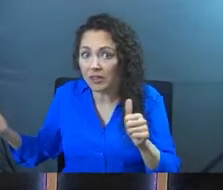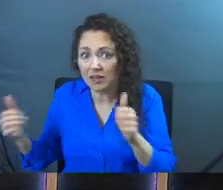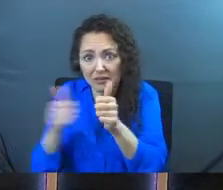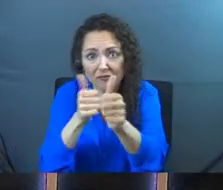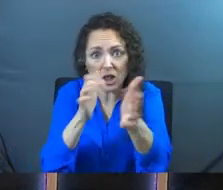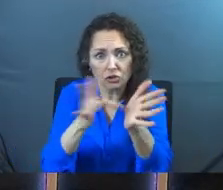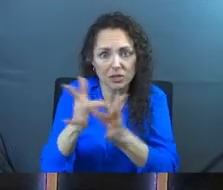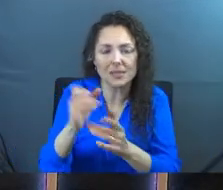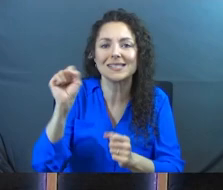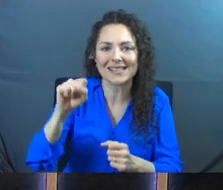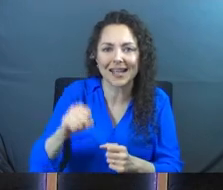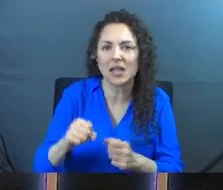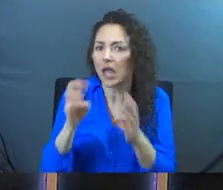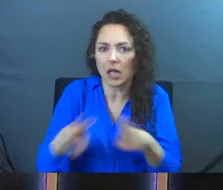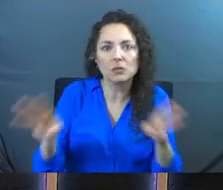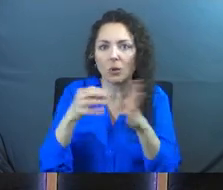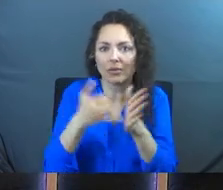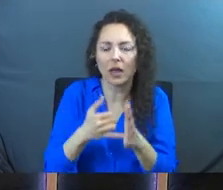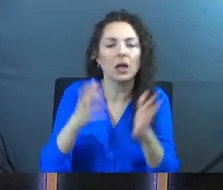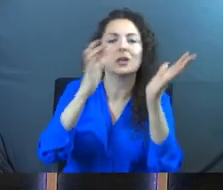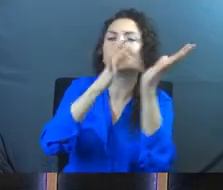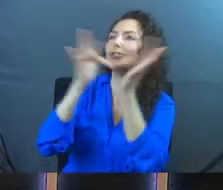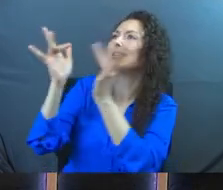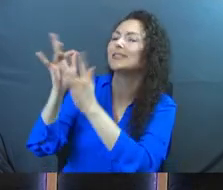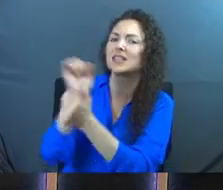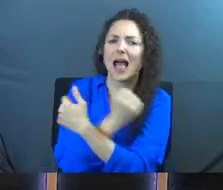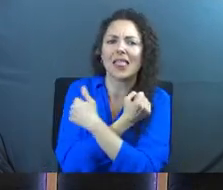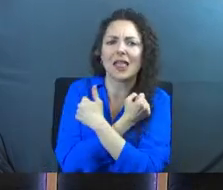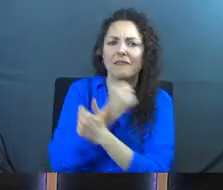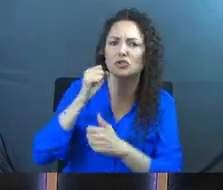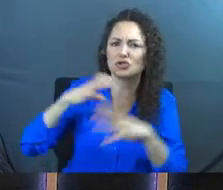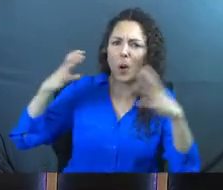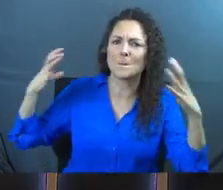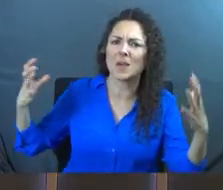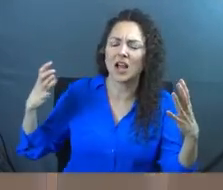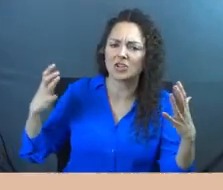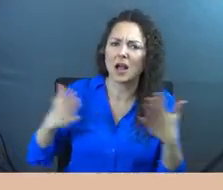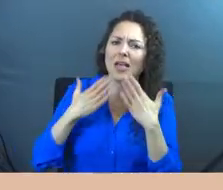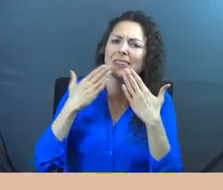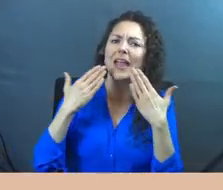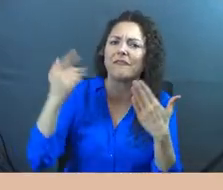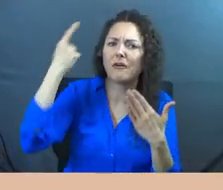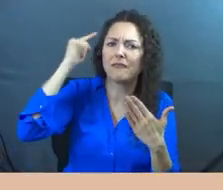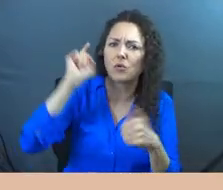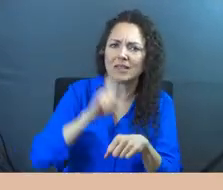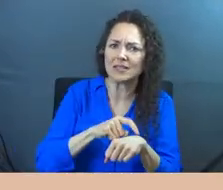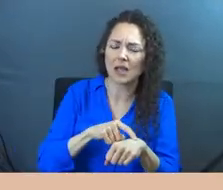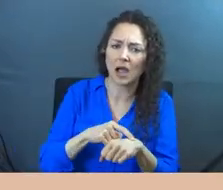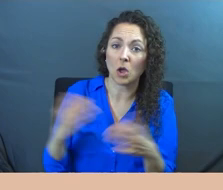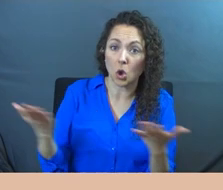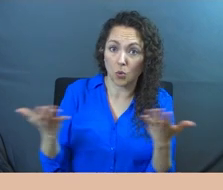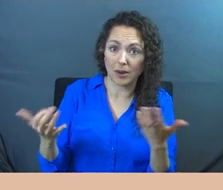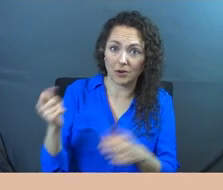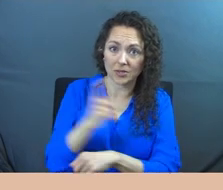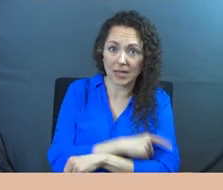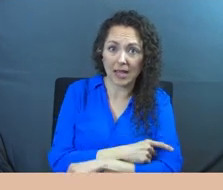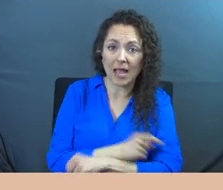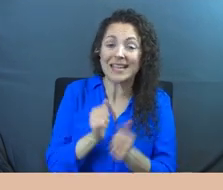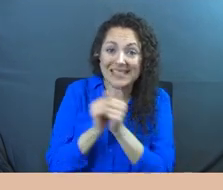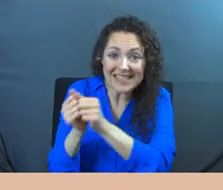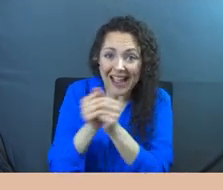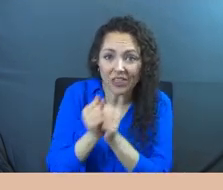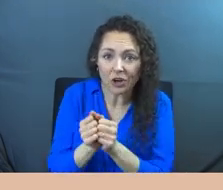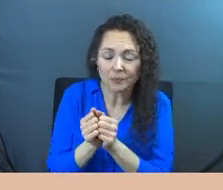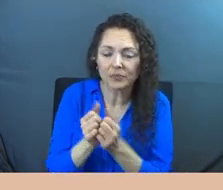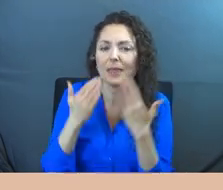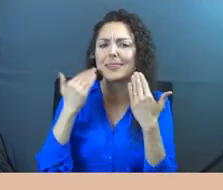pray. Jesus, we love you so much, and we are grateful, God, for this time that we get to be here together. God,